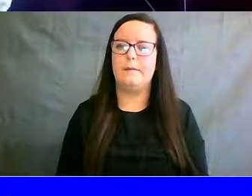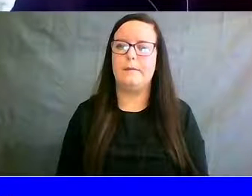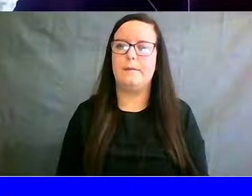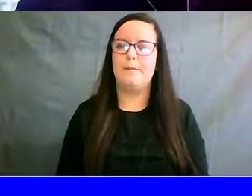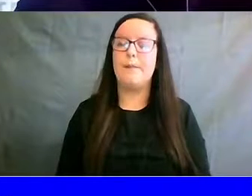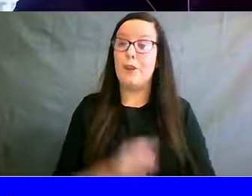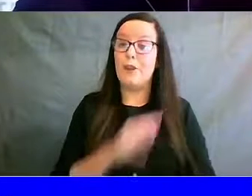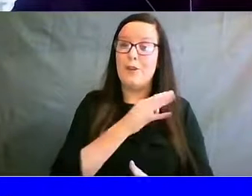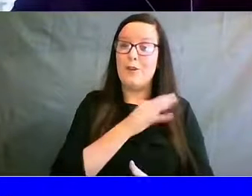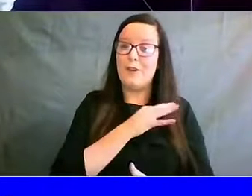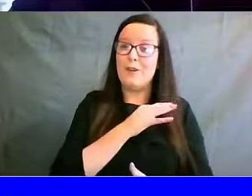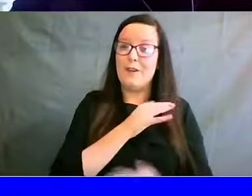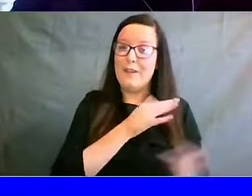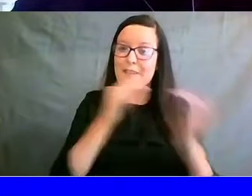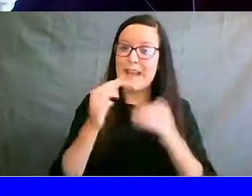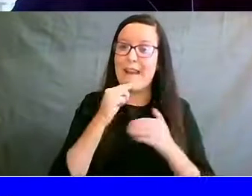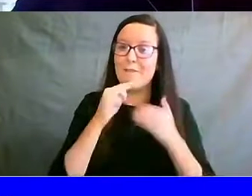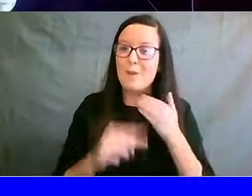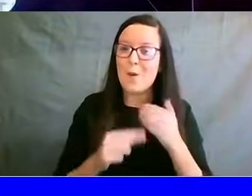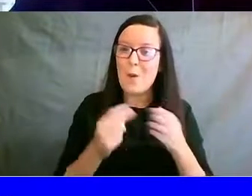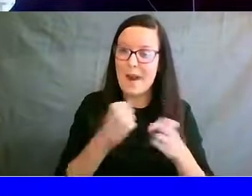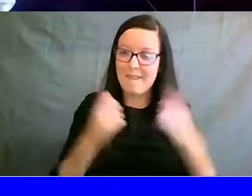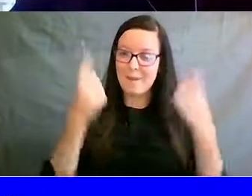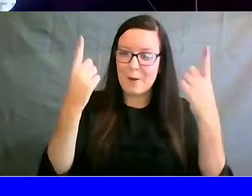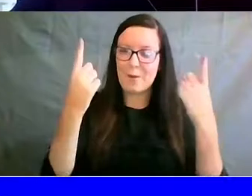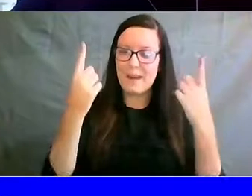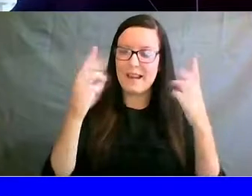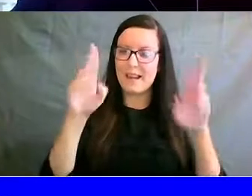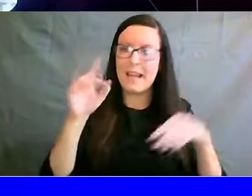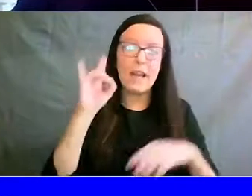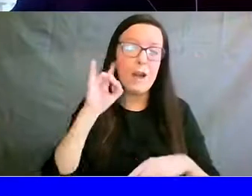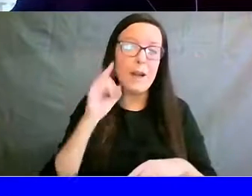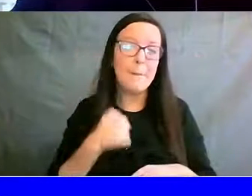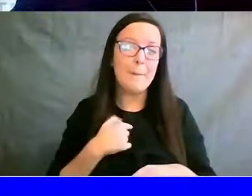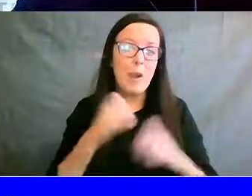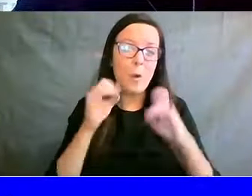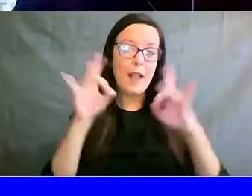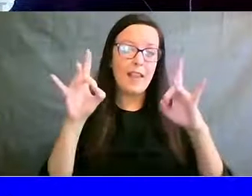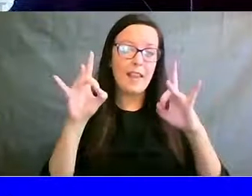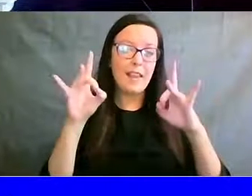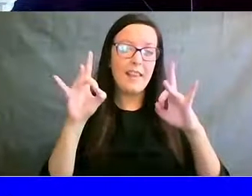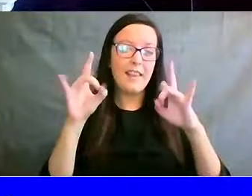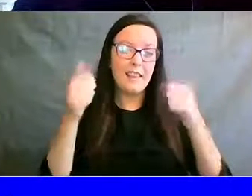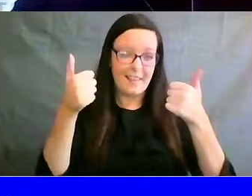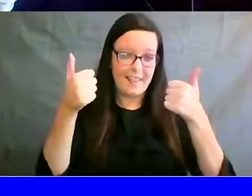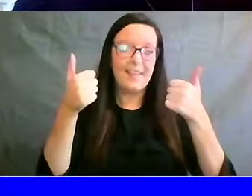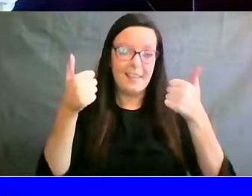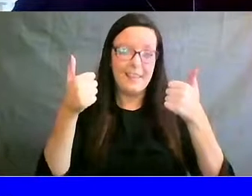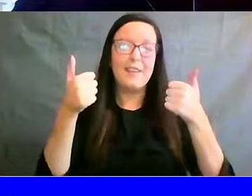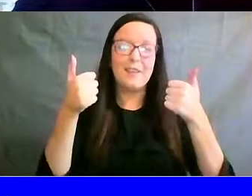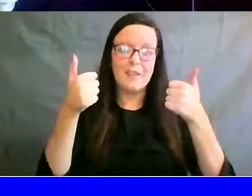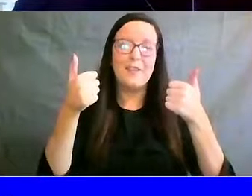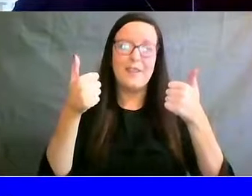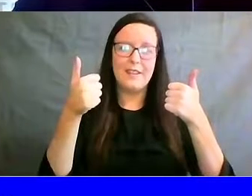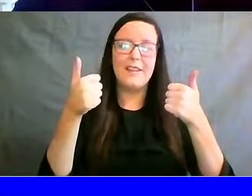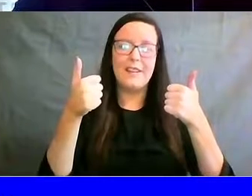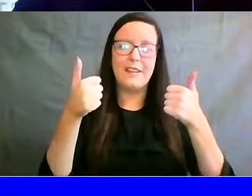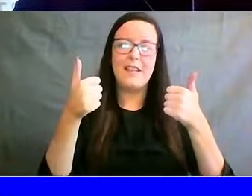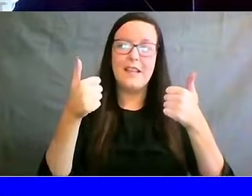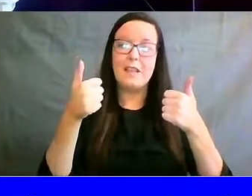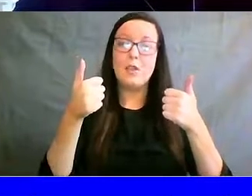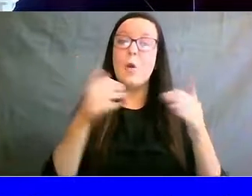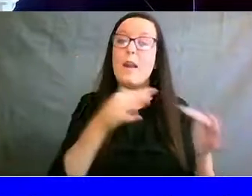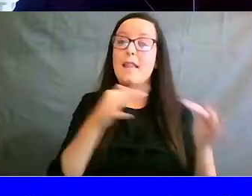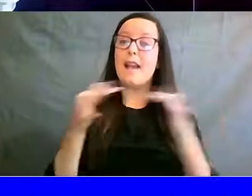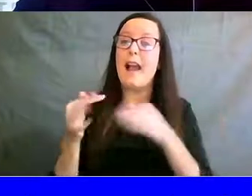Good afternoon, everyone. Can you hear me okay? Good. This afternoon, I want